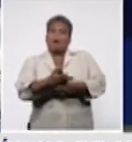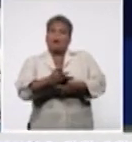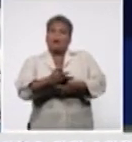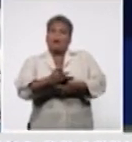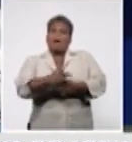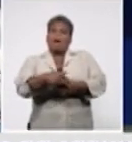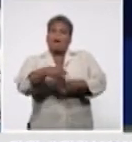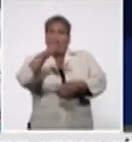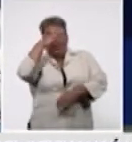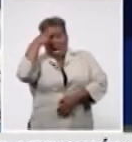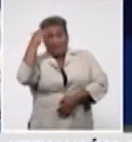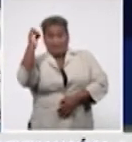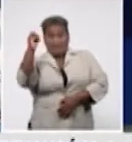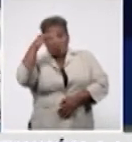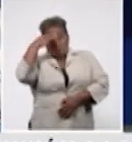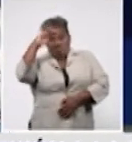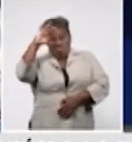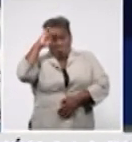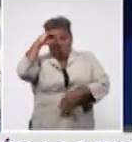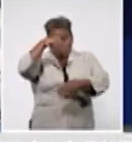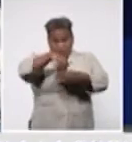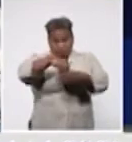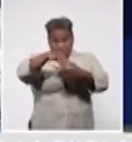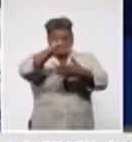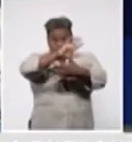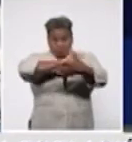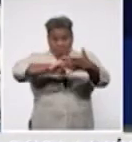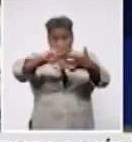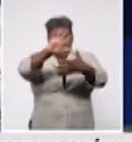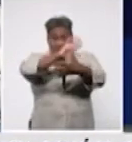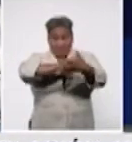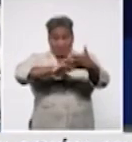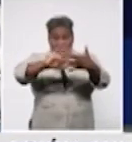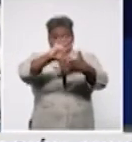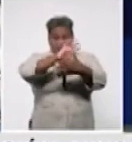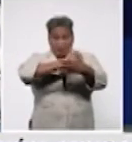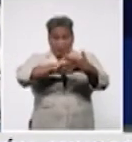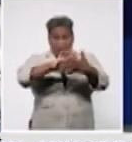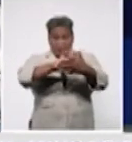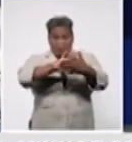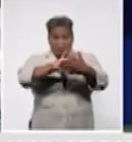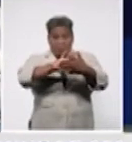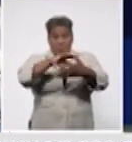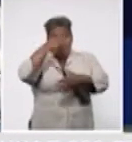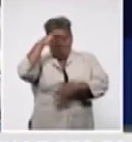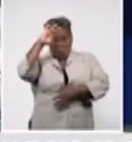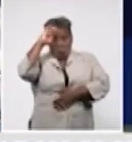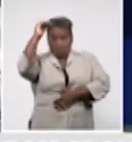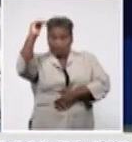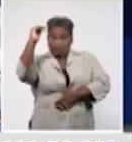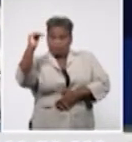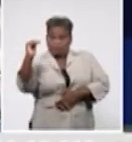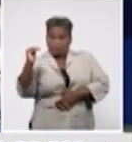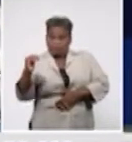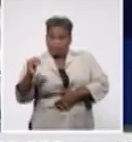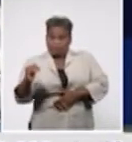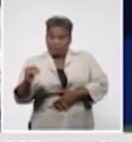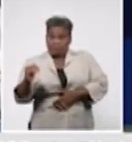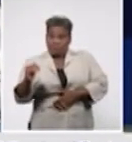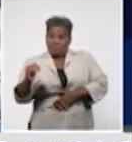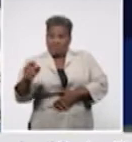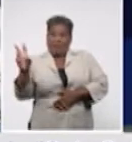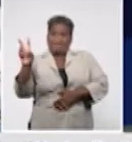the 78.8%, are confirmed case contacts, which denotes the importance of this risk group